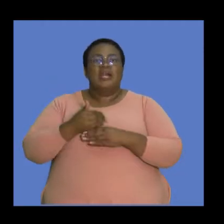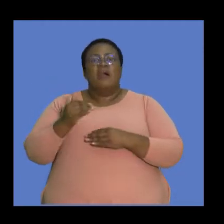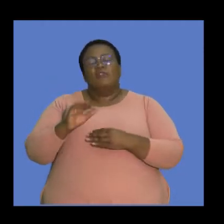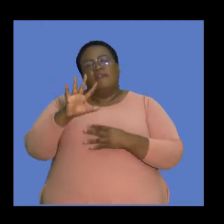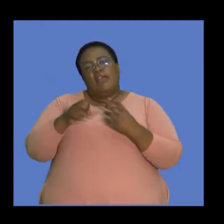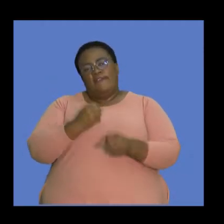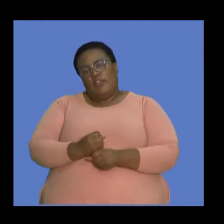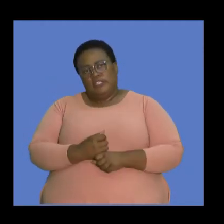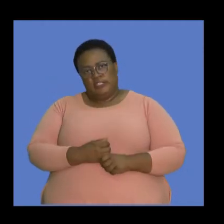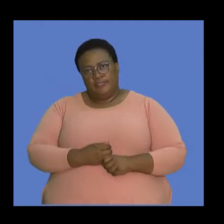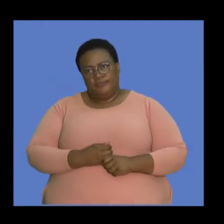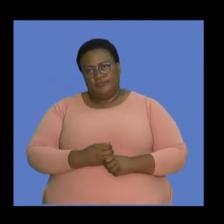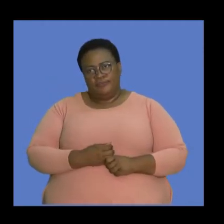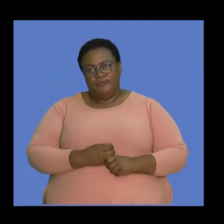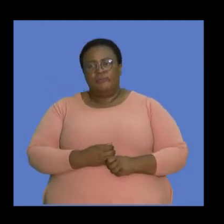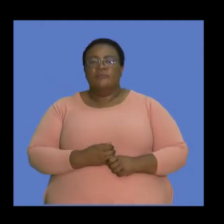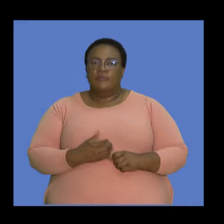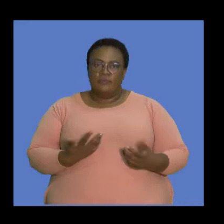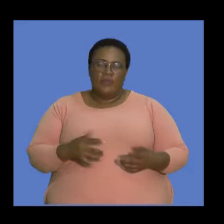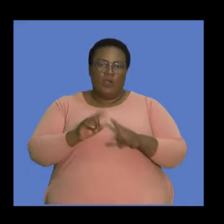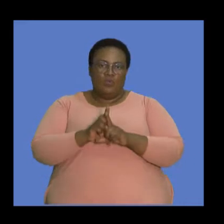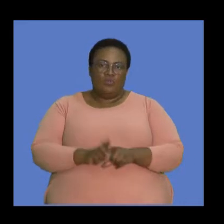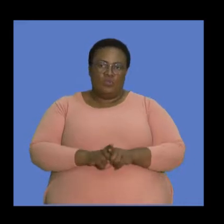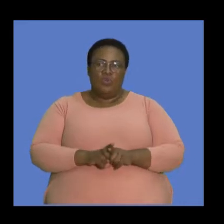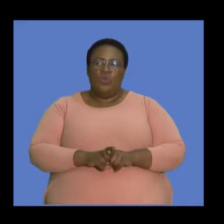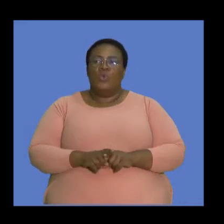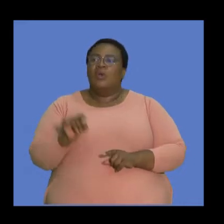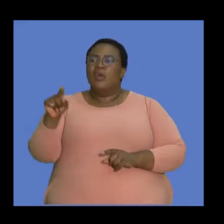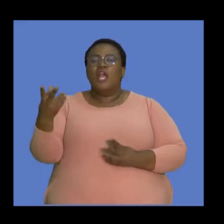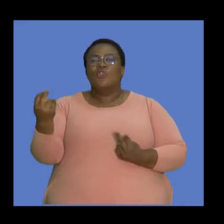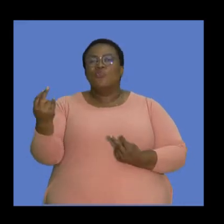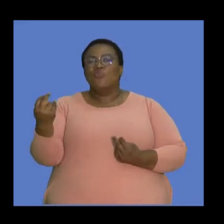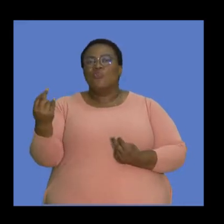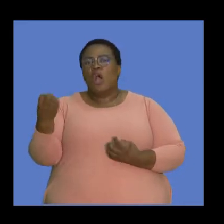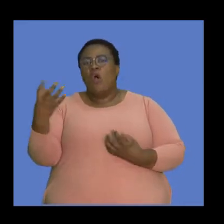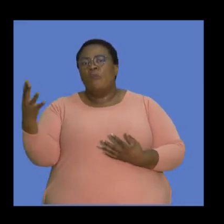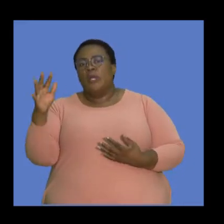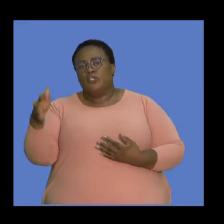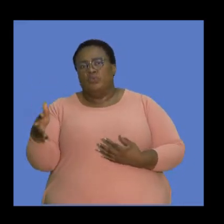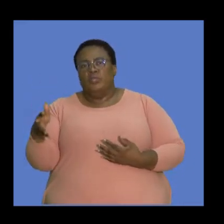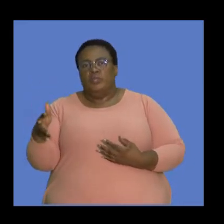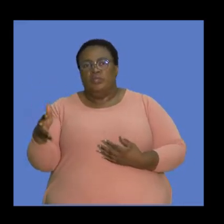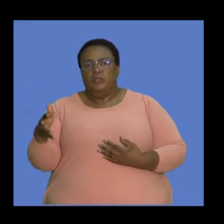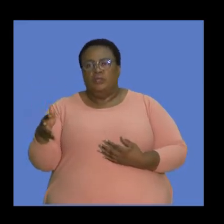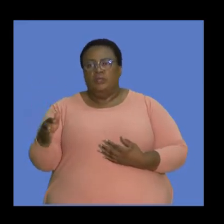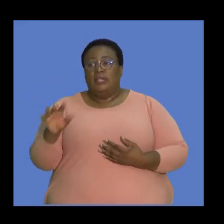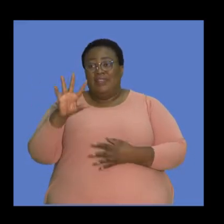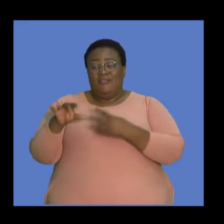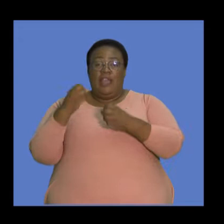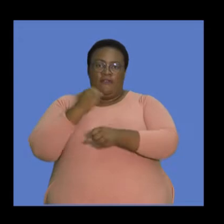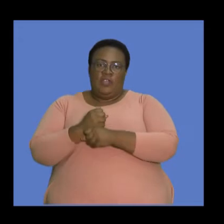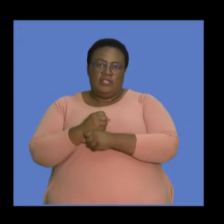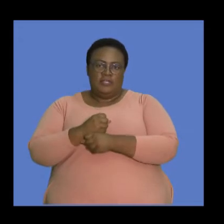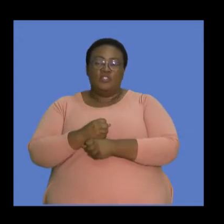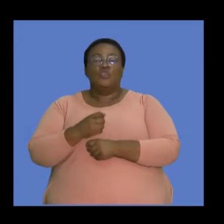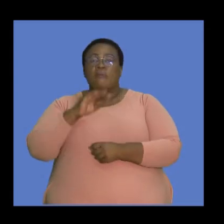version is then released? Also, how much will the newer version cost in 5 years? So this will be